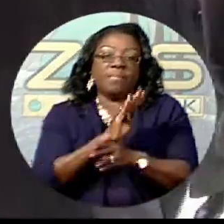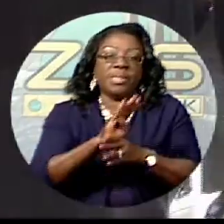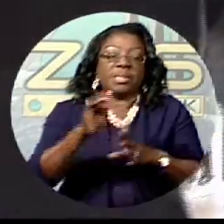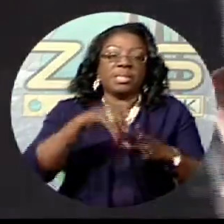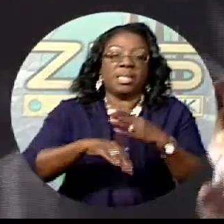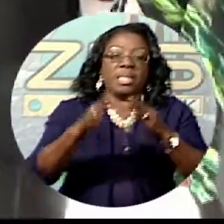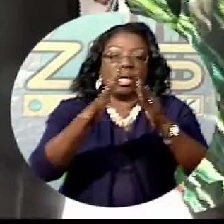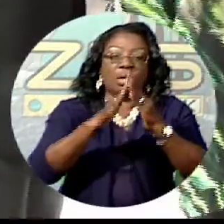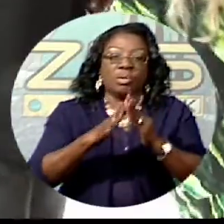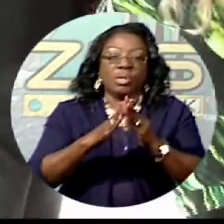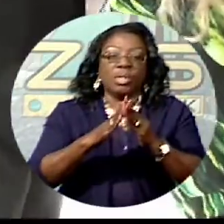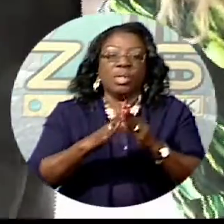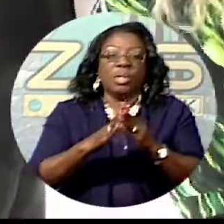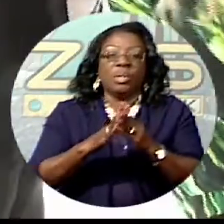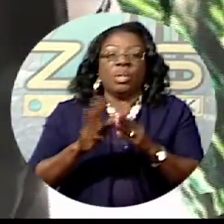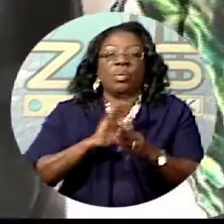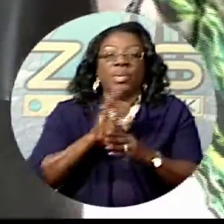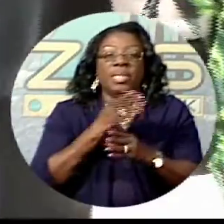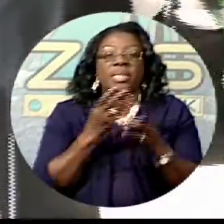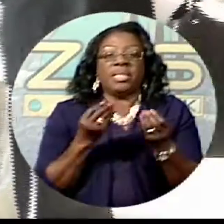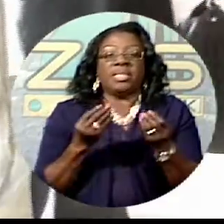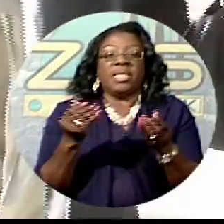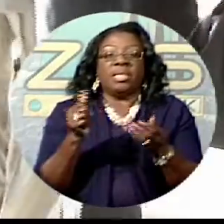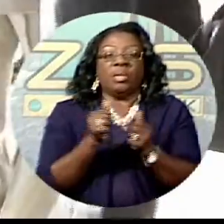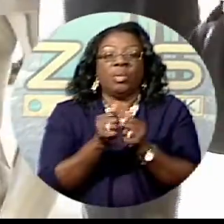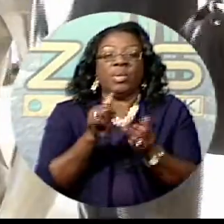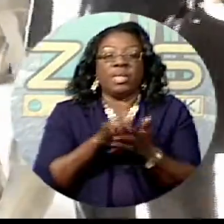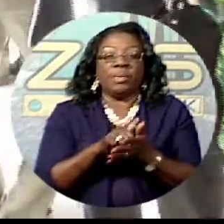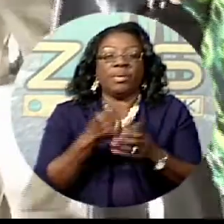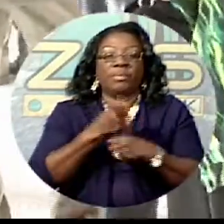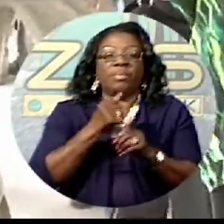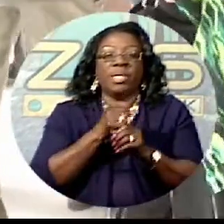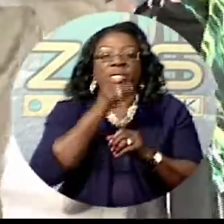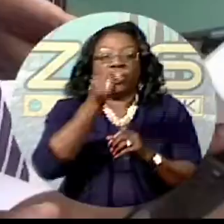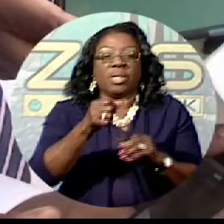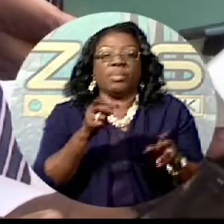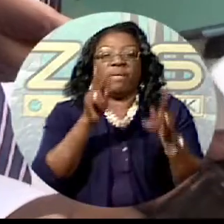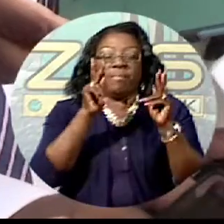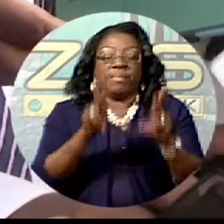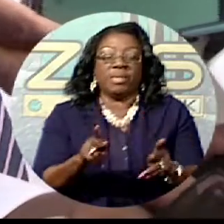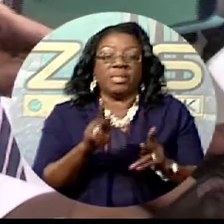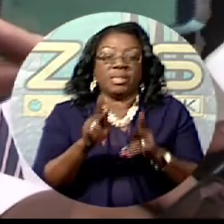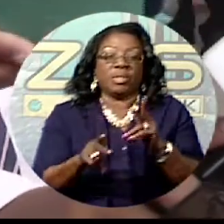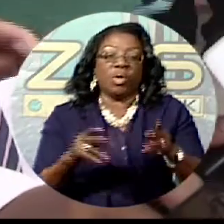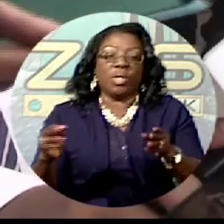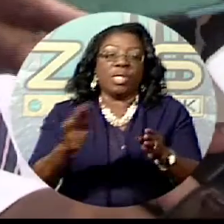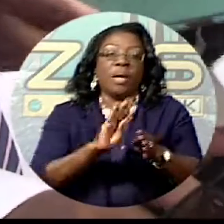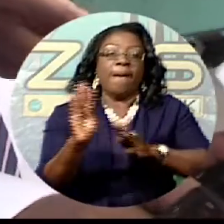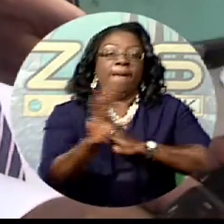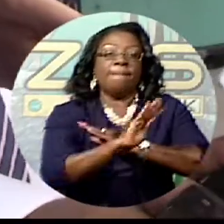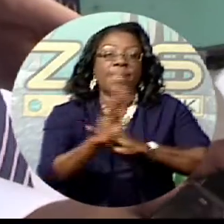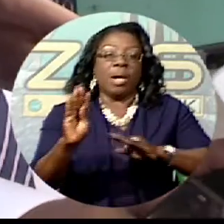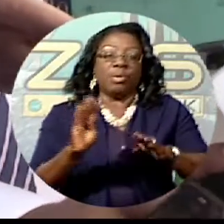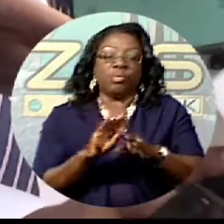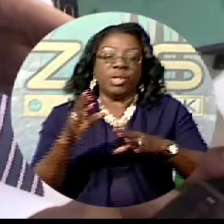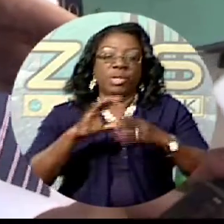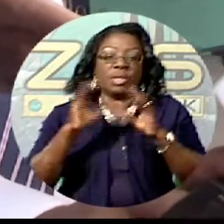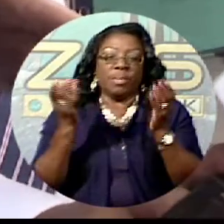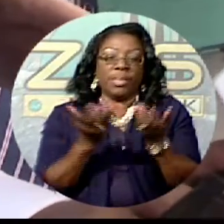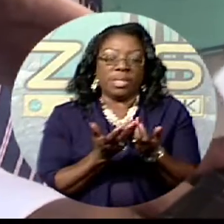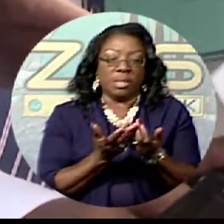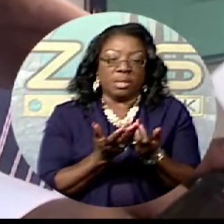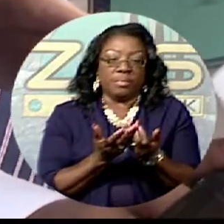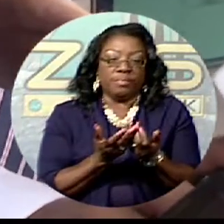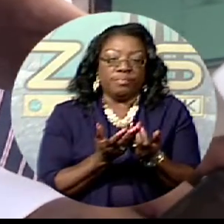the House. We need to deal with that. We also need to ensure that we have a person on the Boundaries Commission. We have an opportunity to do